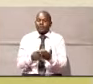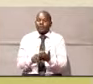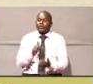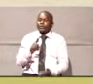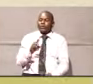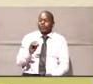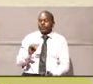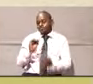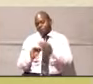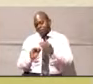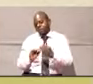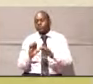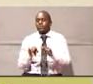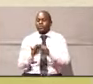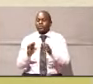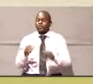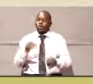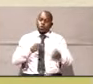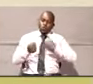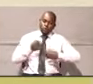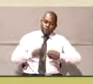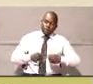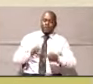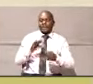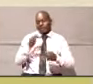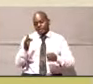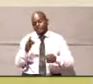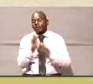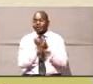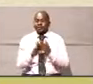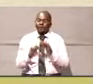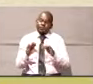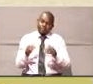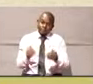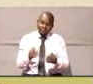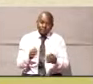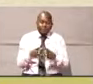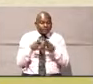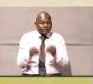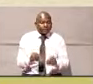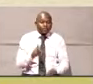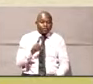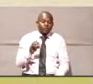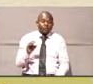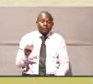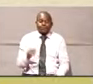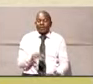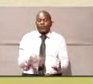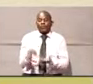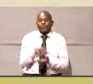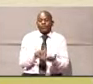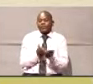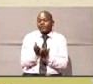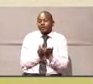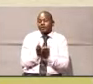and below, lower than what Rwanda is offering and all that. But is it worth me losing $100 and being inconvenienced for